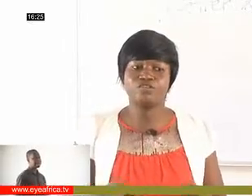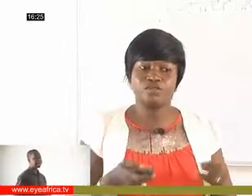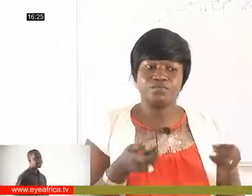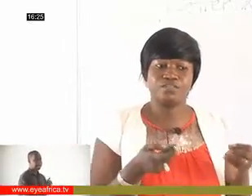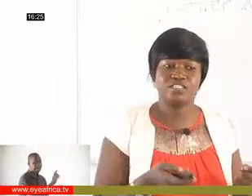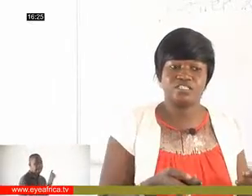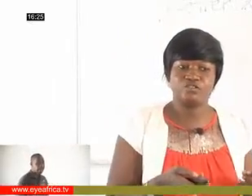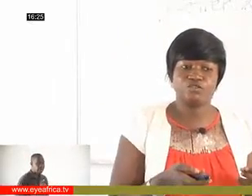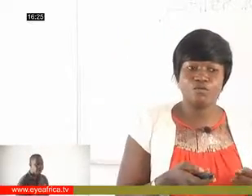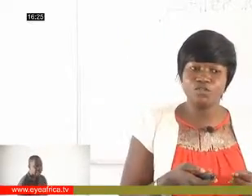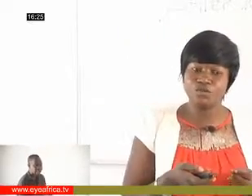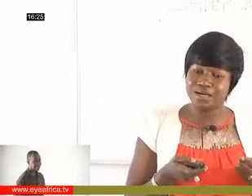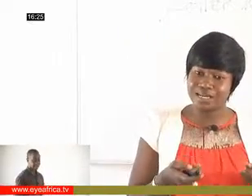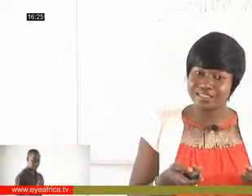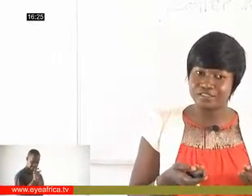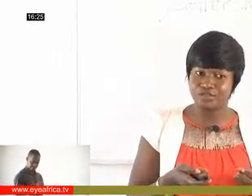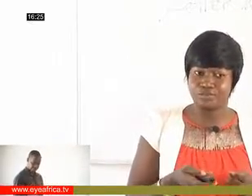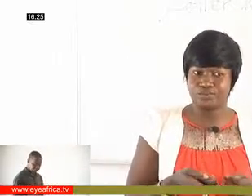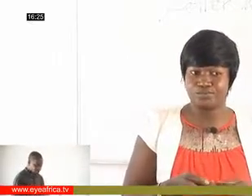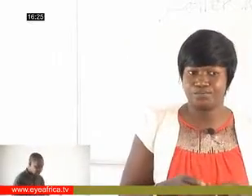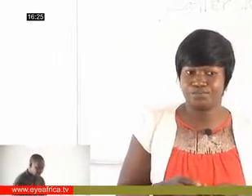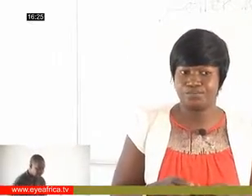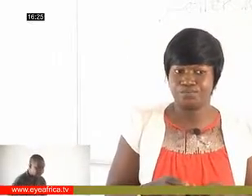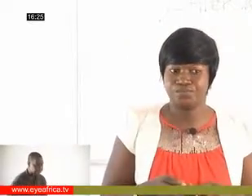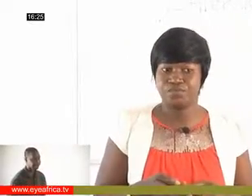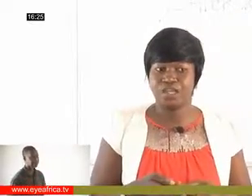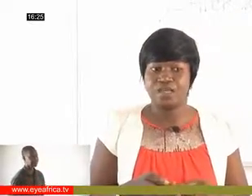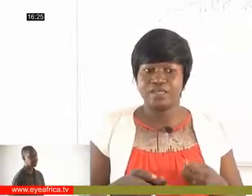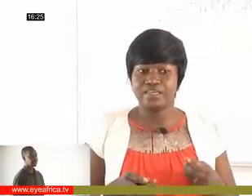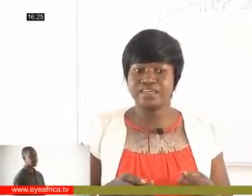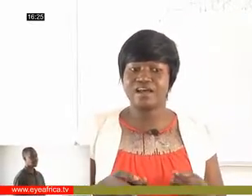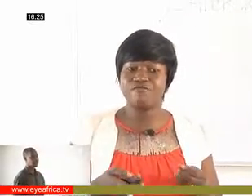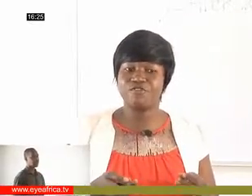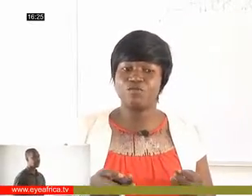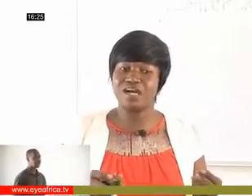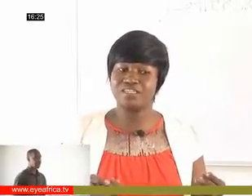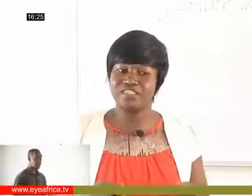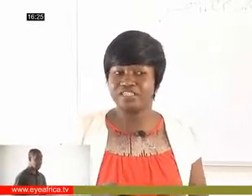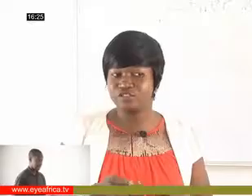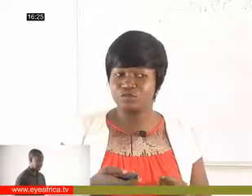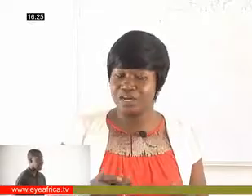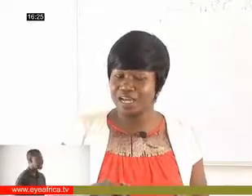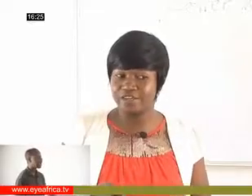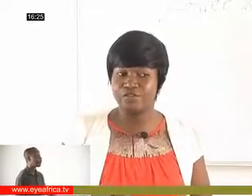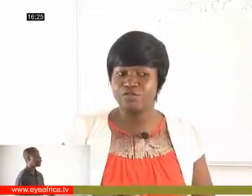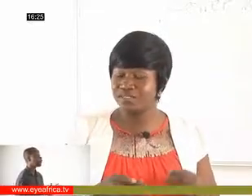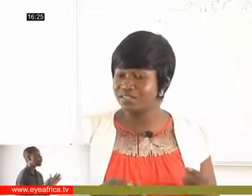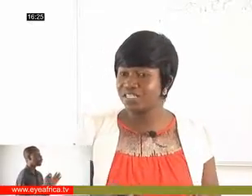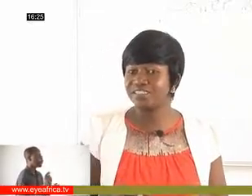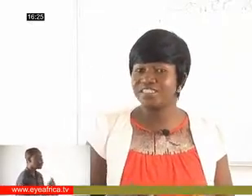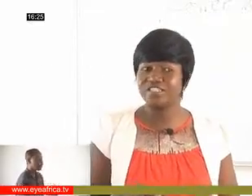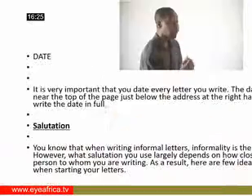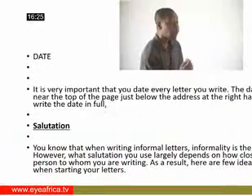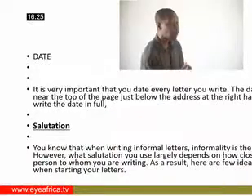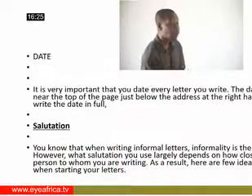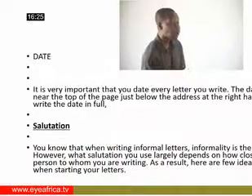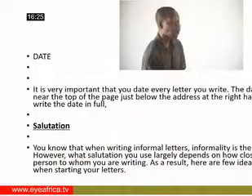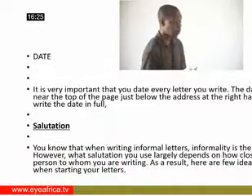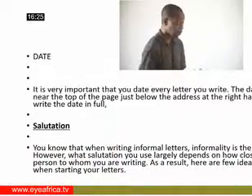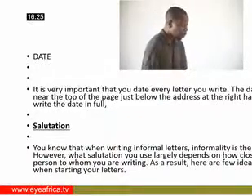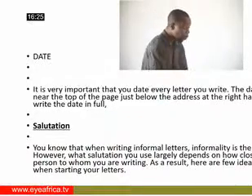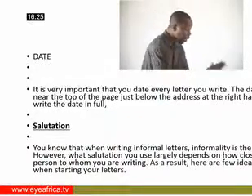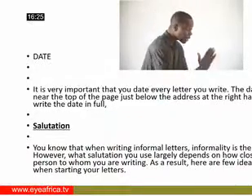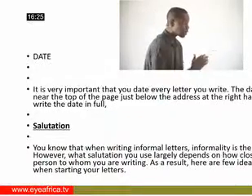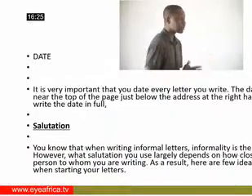you are to the person to whom you are writing to. Here are a few ideas to guide you when starting your